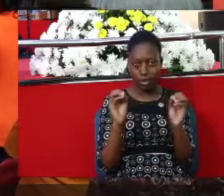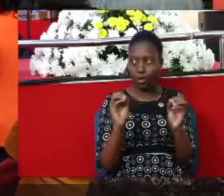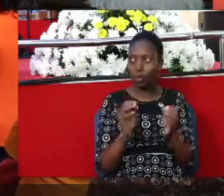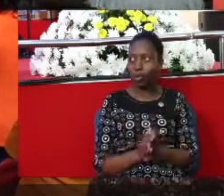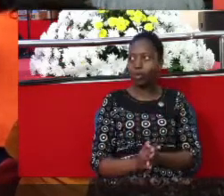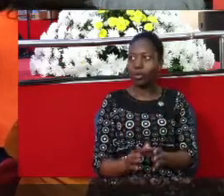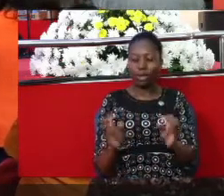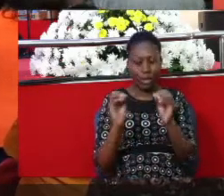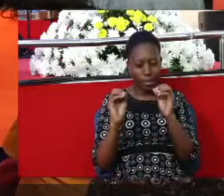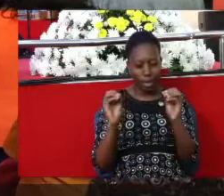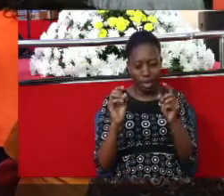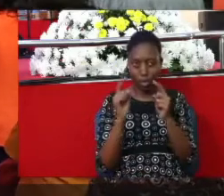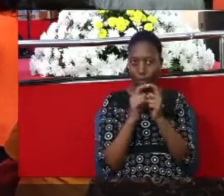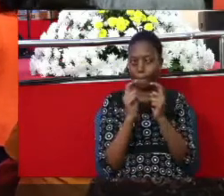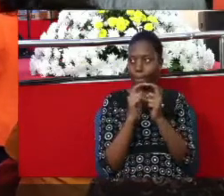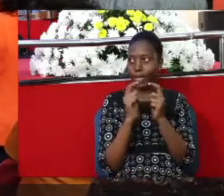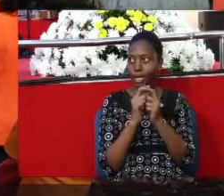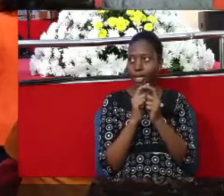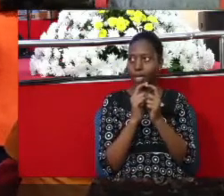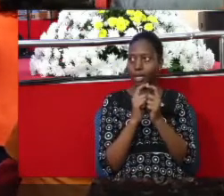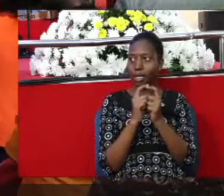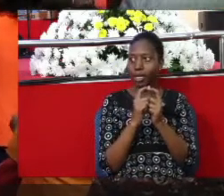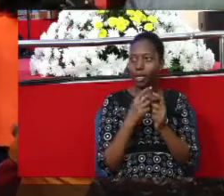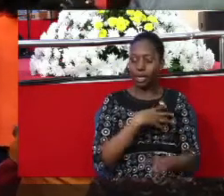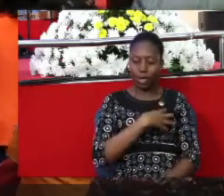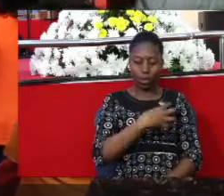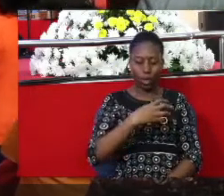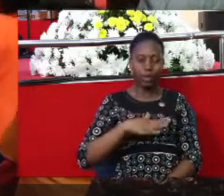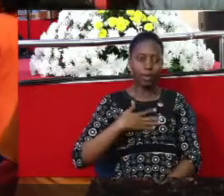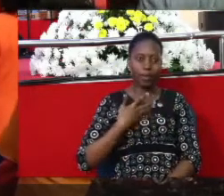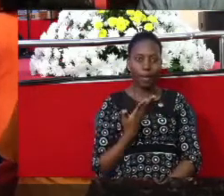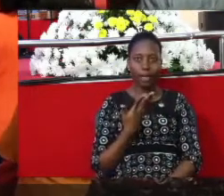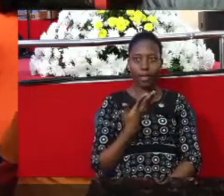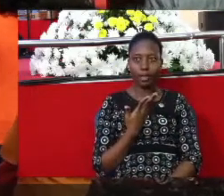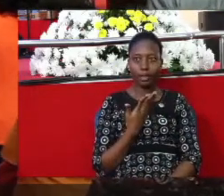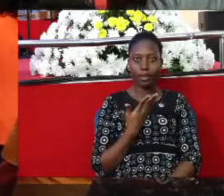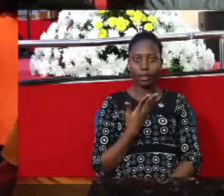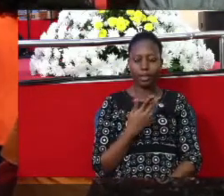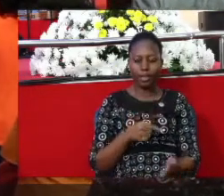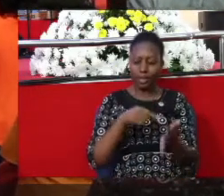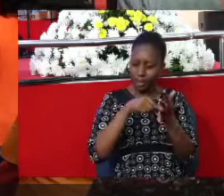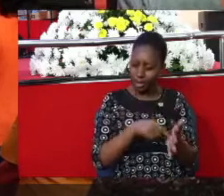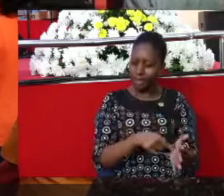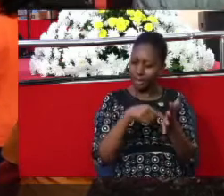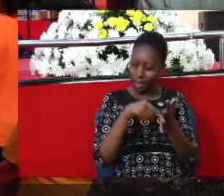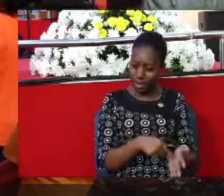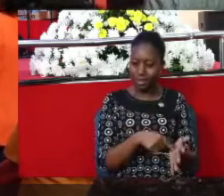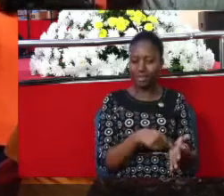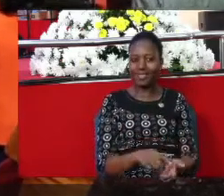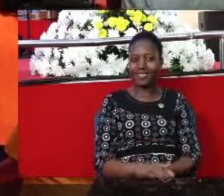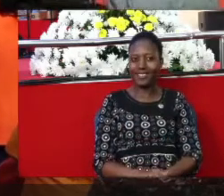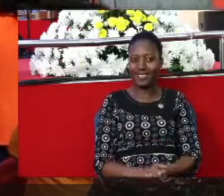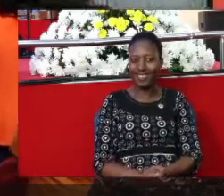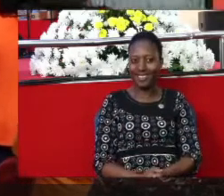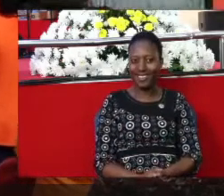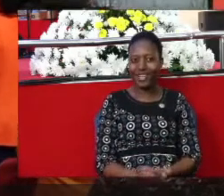sorrow with my wealth. Ah, siweke hiyo mkazo kidogo. Yani upata kitu alafu unaumwa na